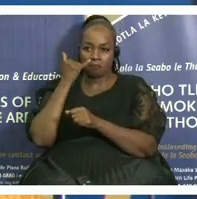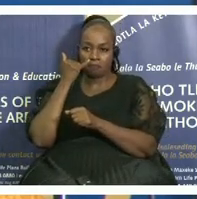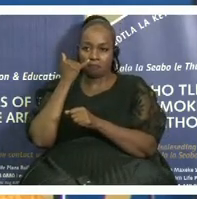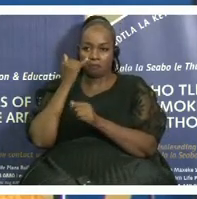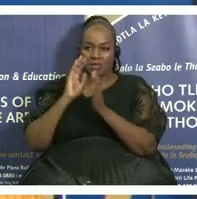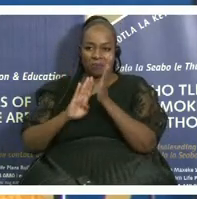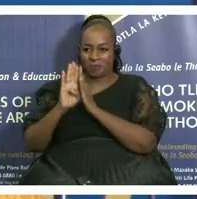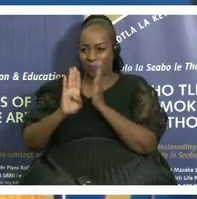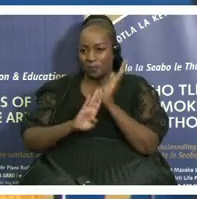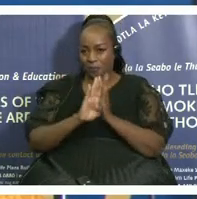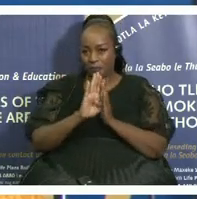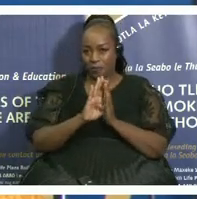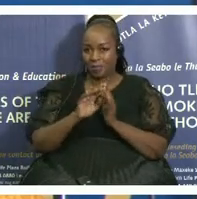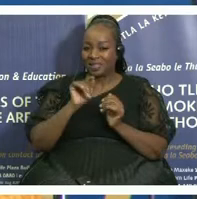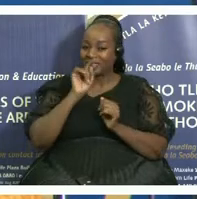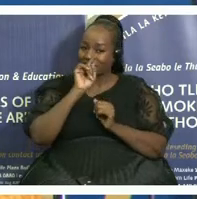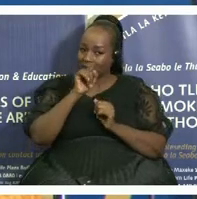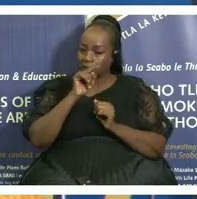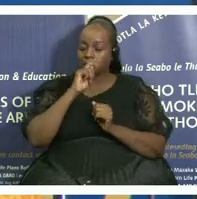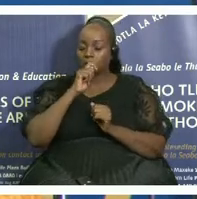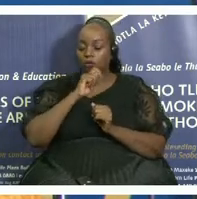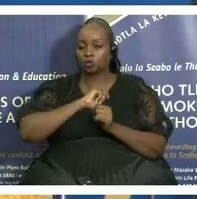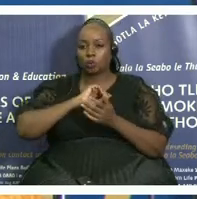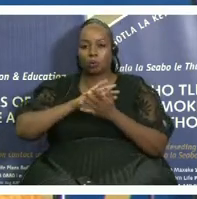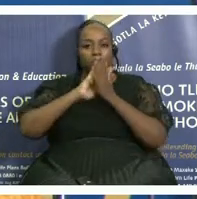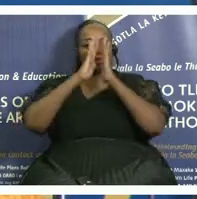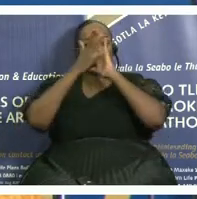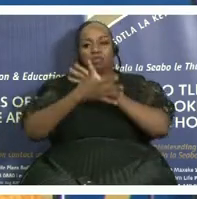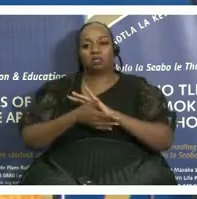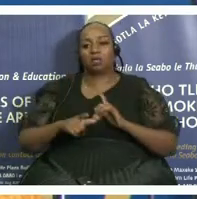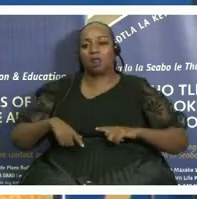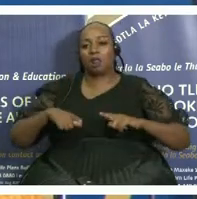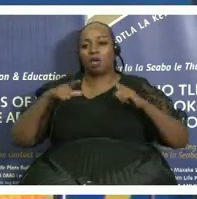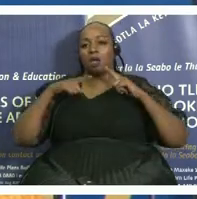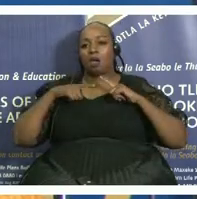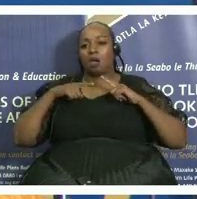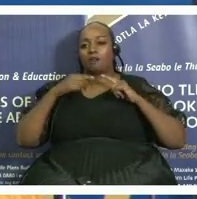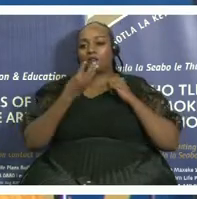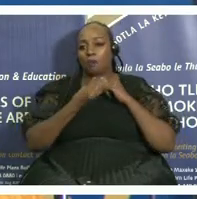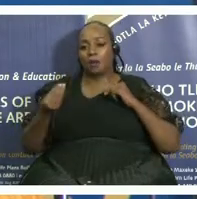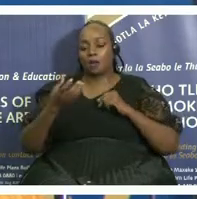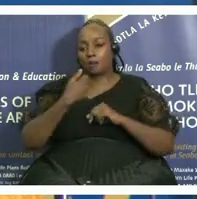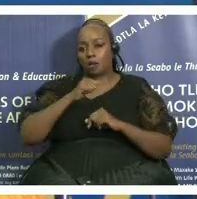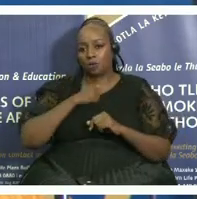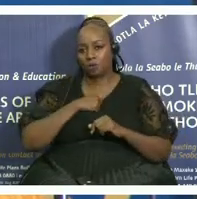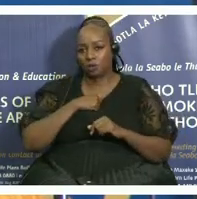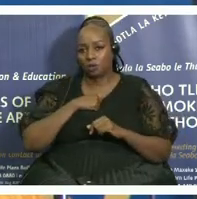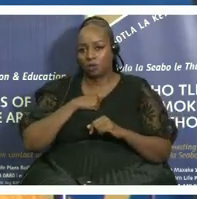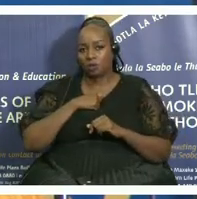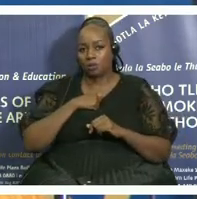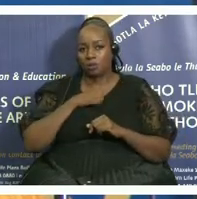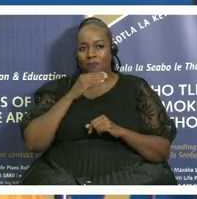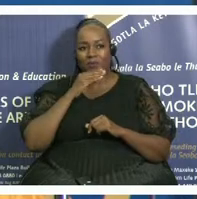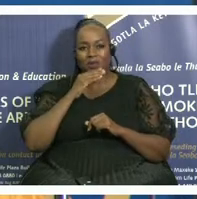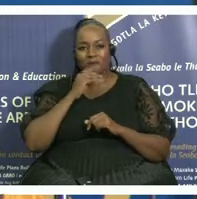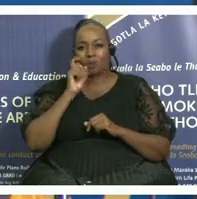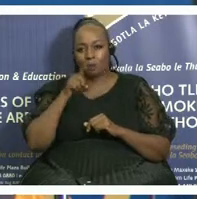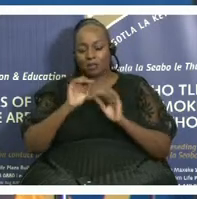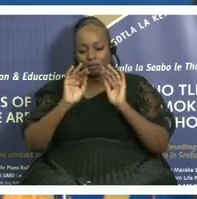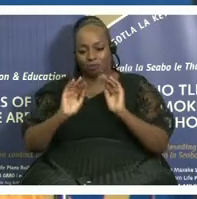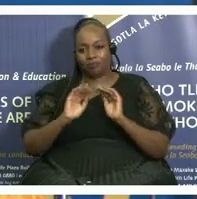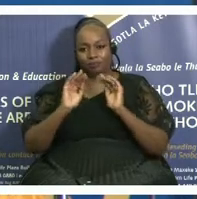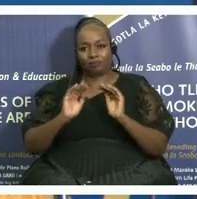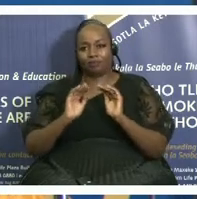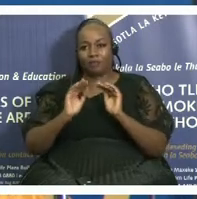lo destroya maphelo a bana ba rona. Re ka ba batswadi ba jwang ha re sa hlokomele the future.